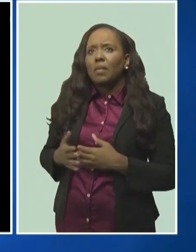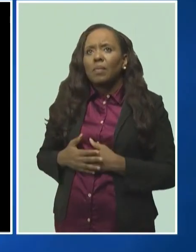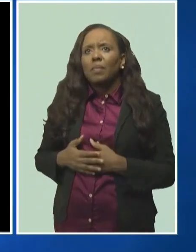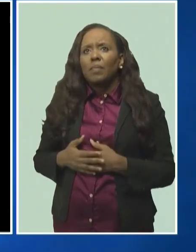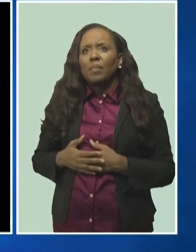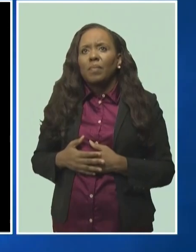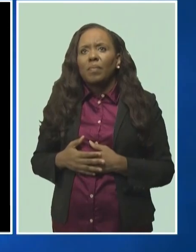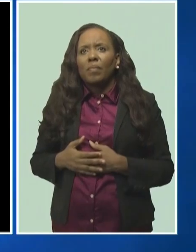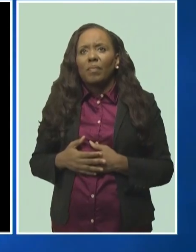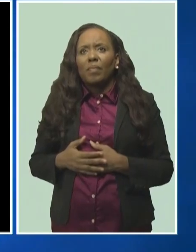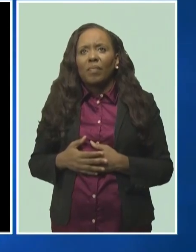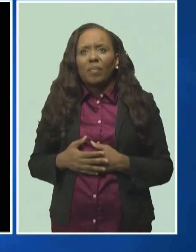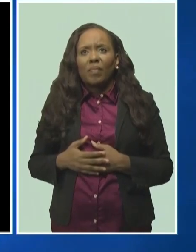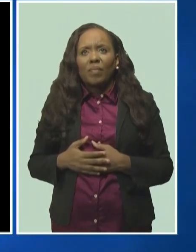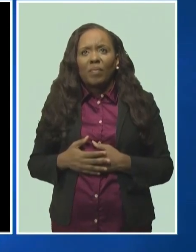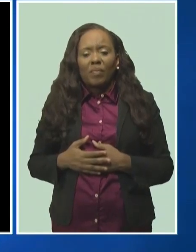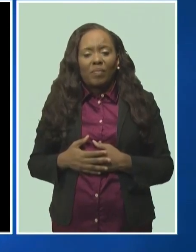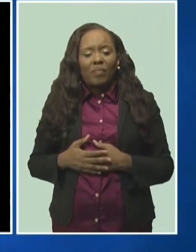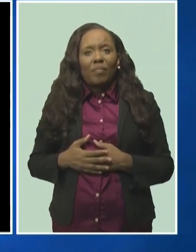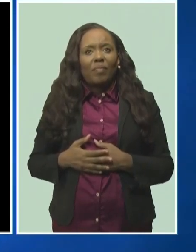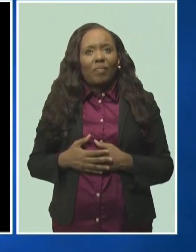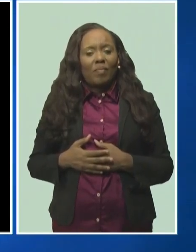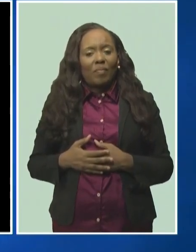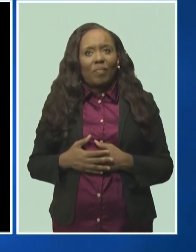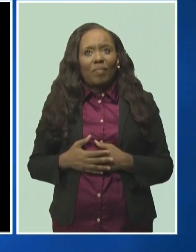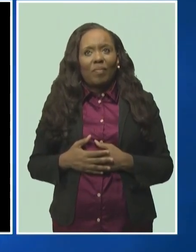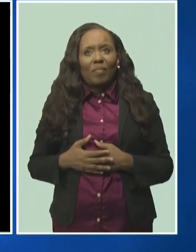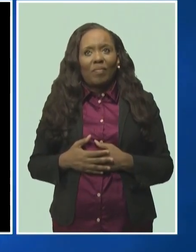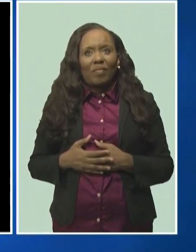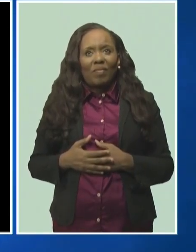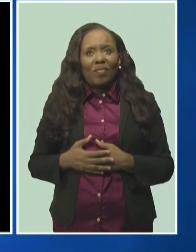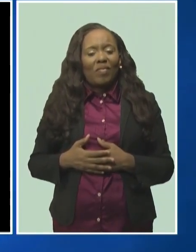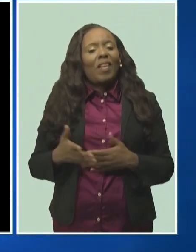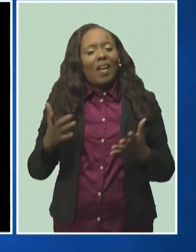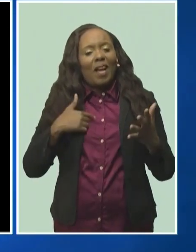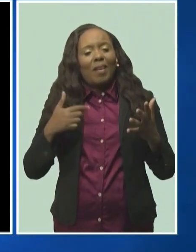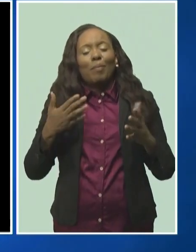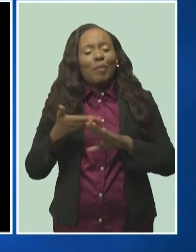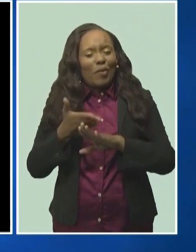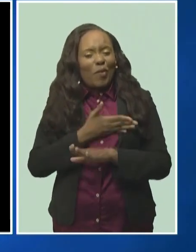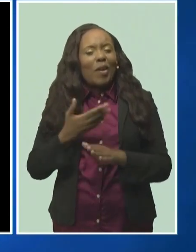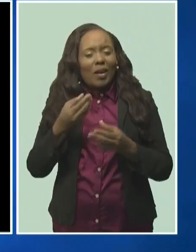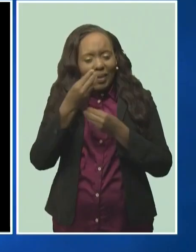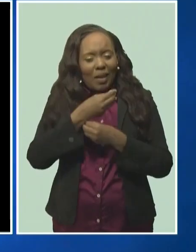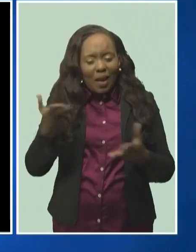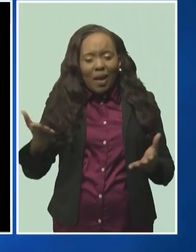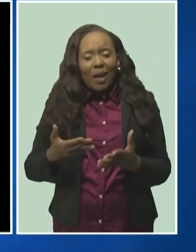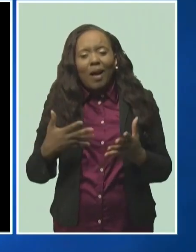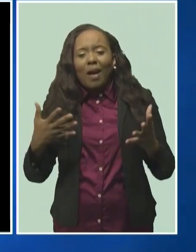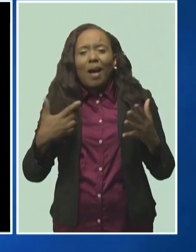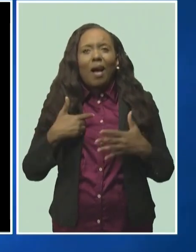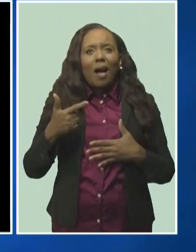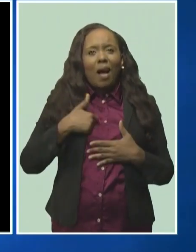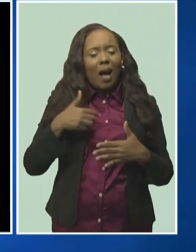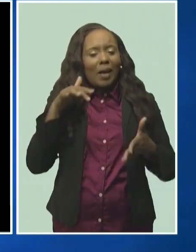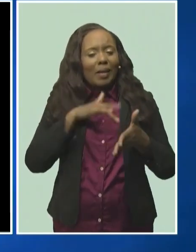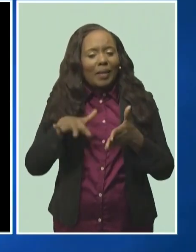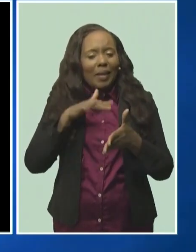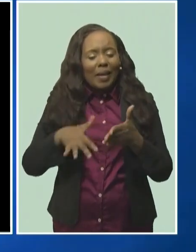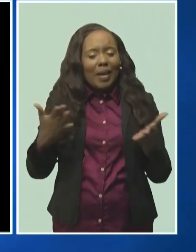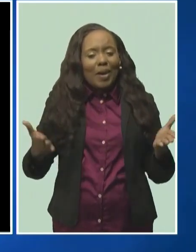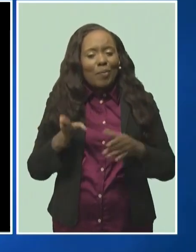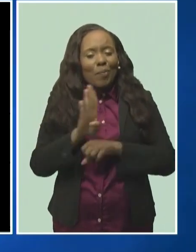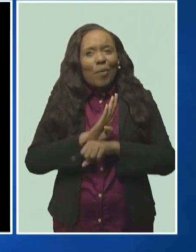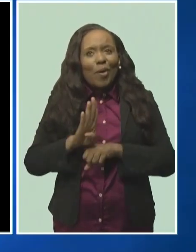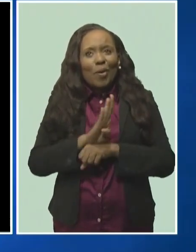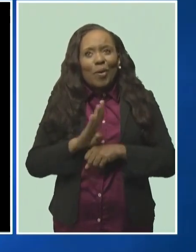good evening to the viewers in Barbados, which is one of the places I call one of my homes. I've been done my LLB in Barbados years